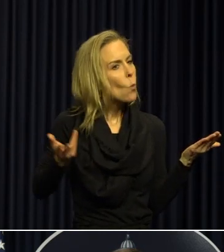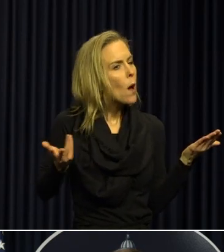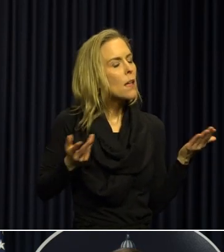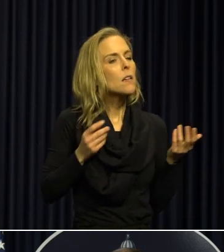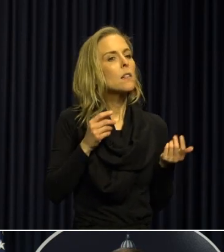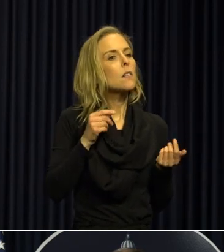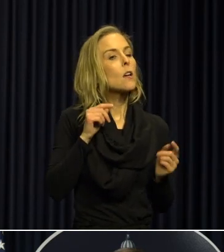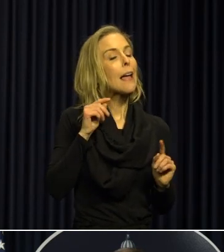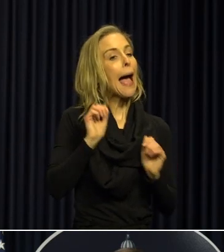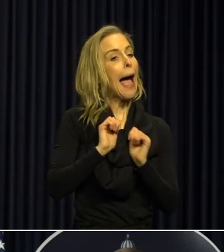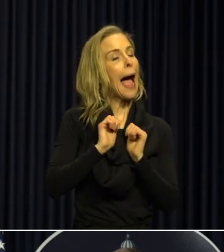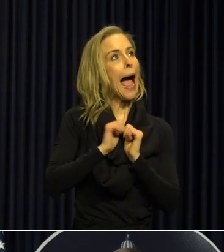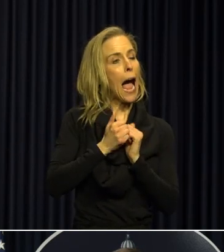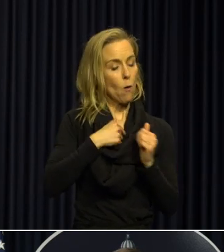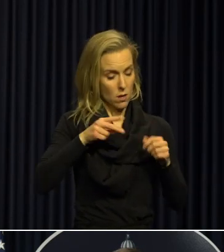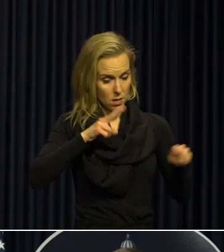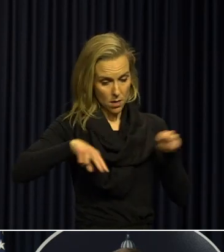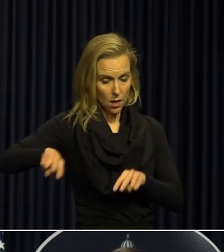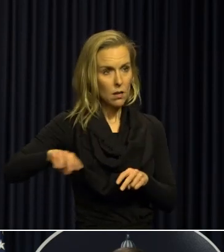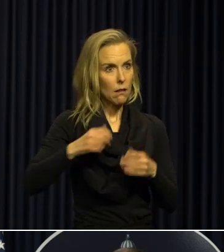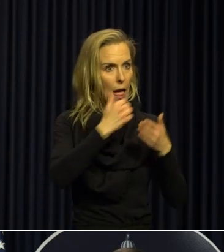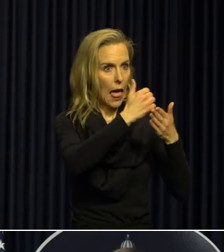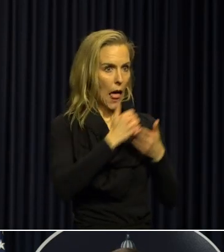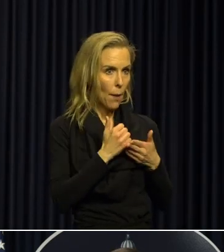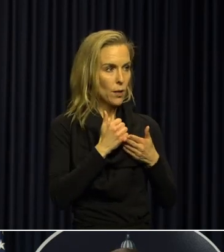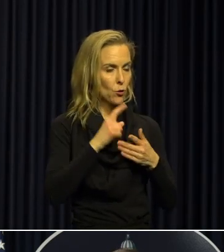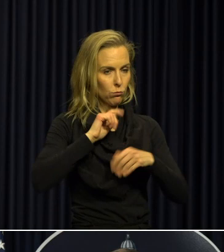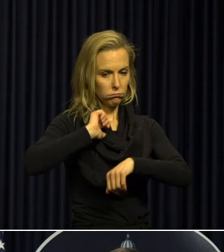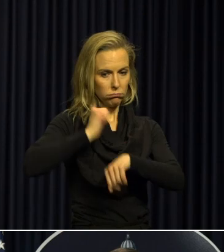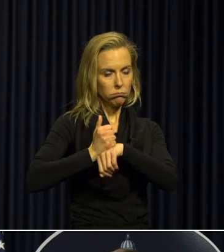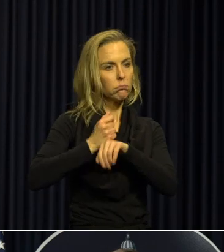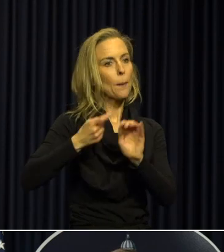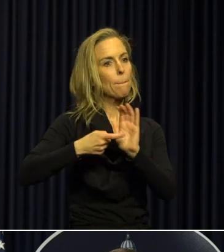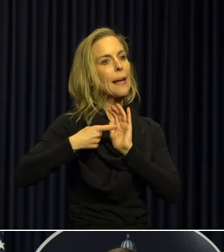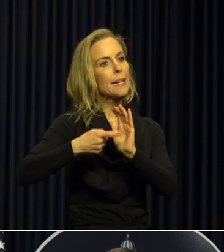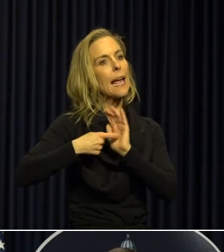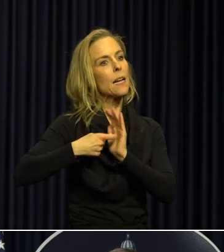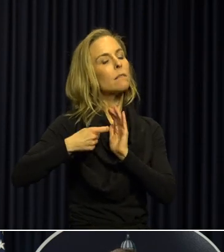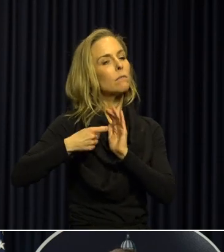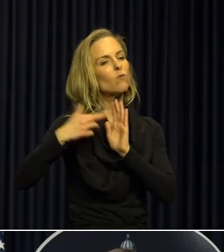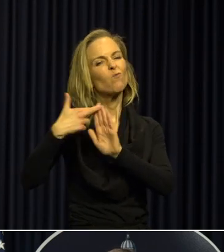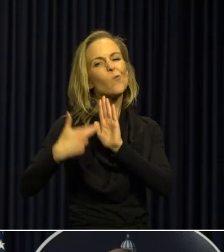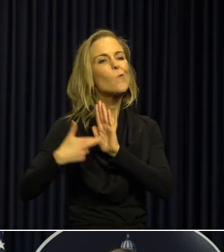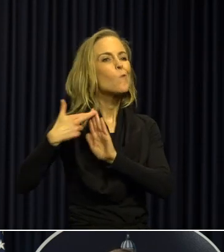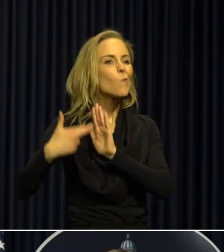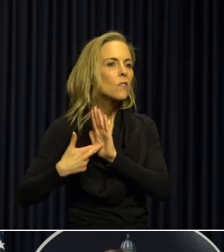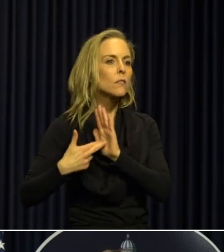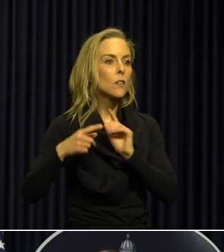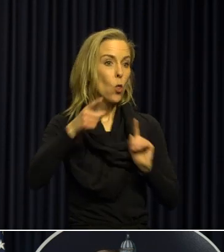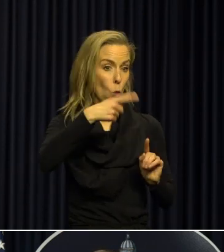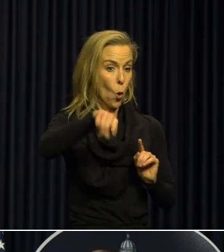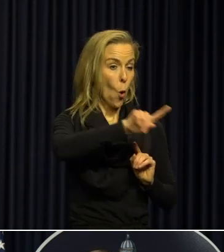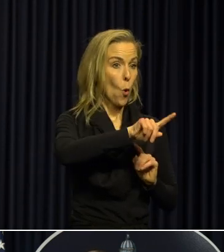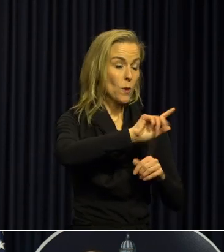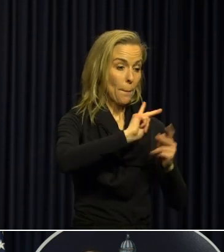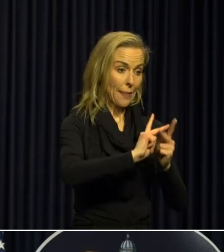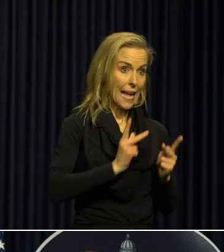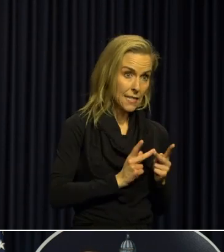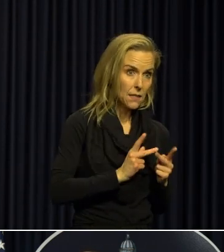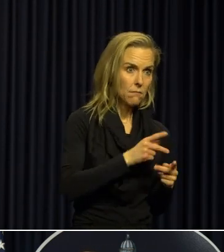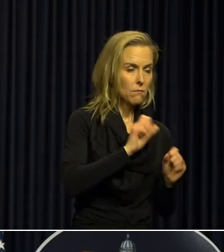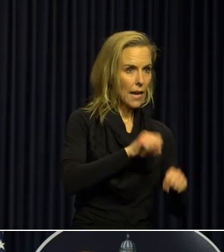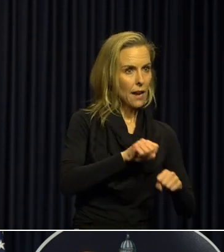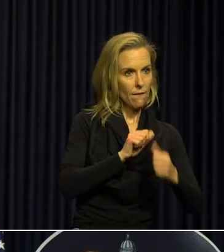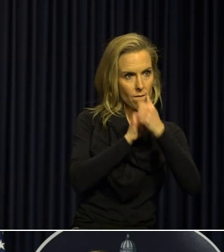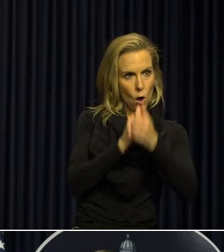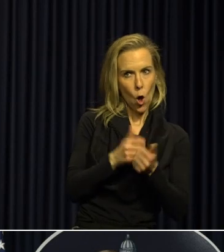it helps us put together mandates for different industries to meet to make sure that folks are safe when they